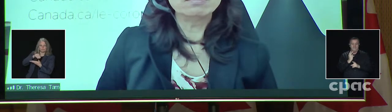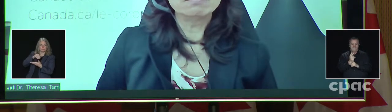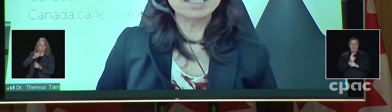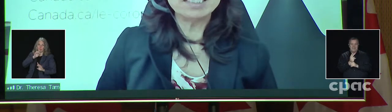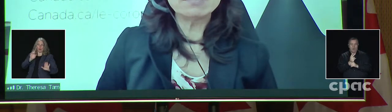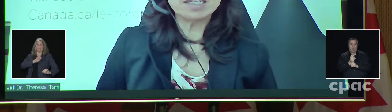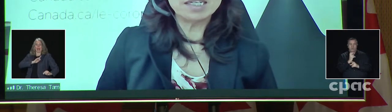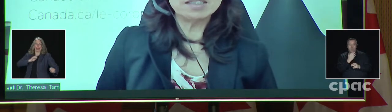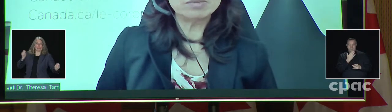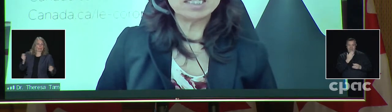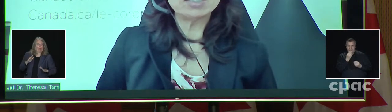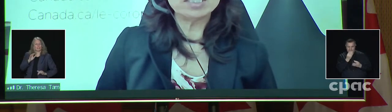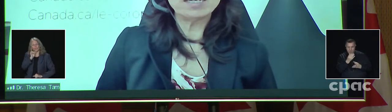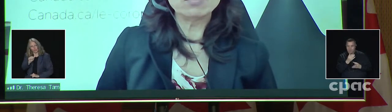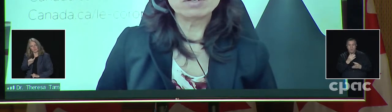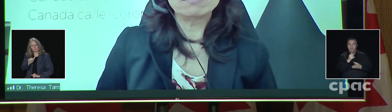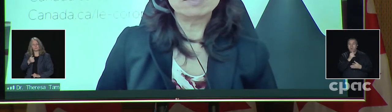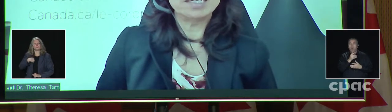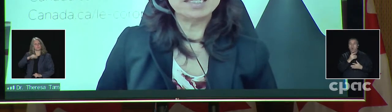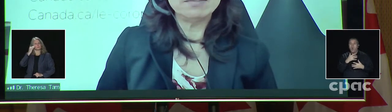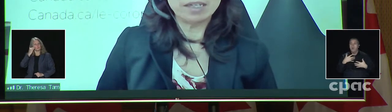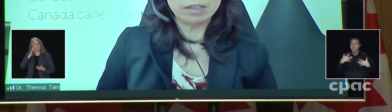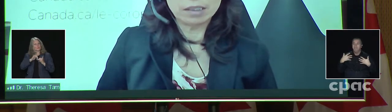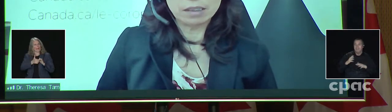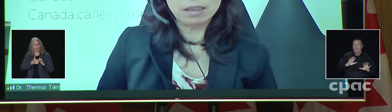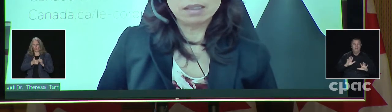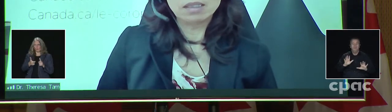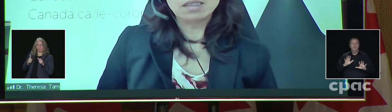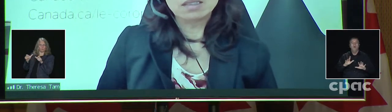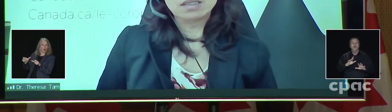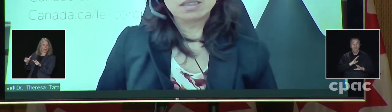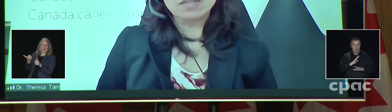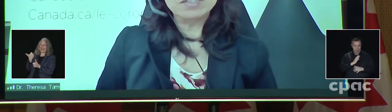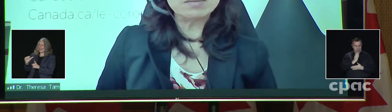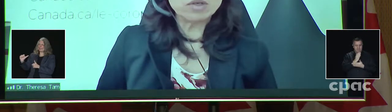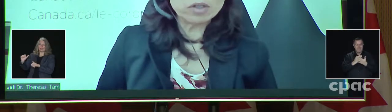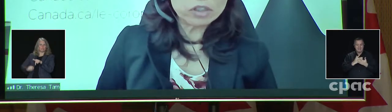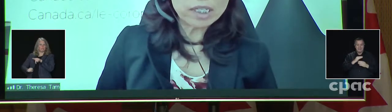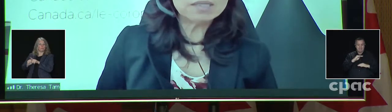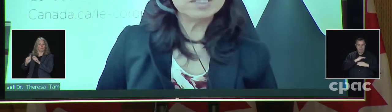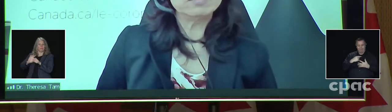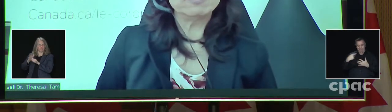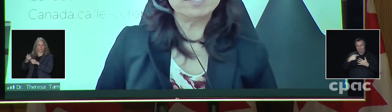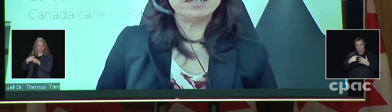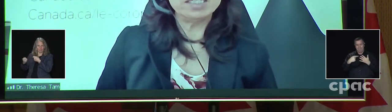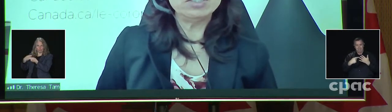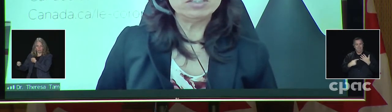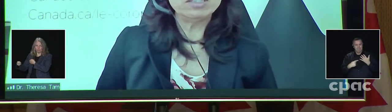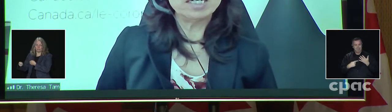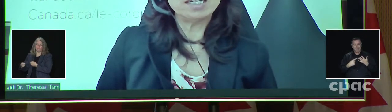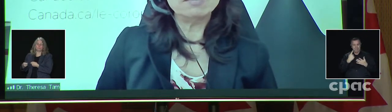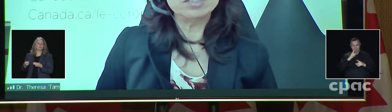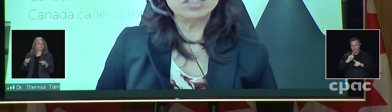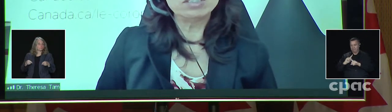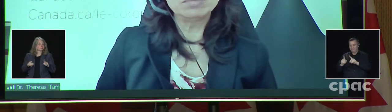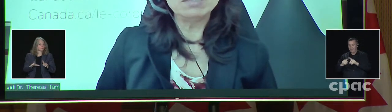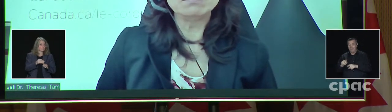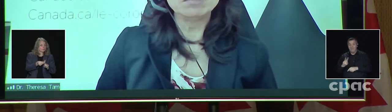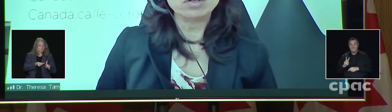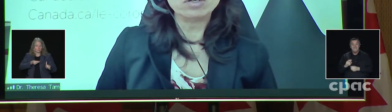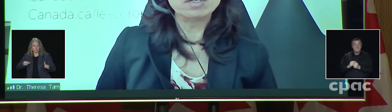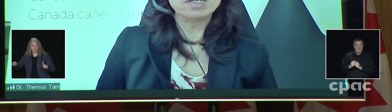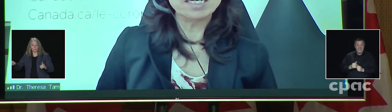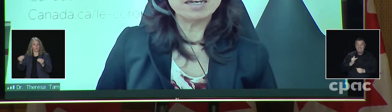know many of the layers of protection that work for any variant. If it's a more transmissible variant, you do have to